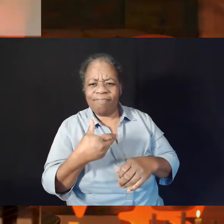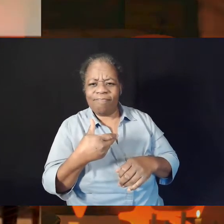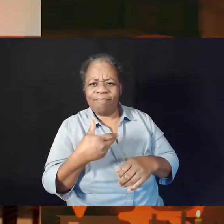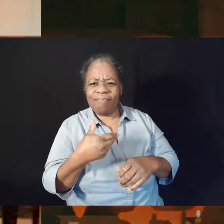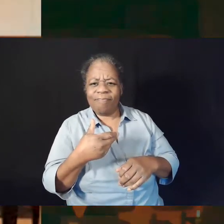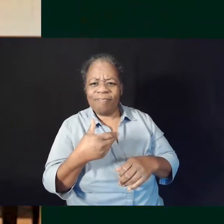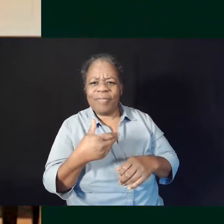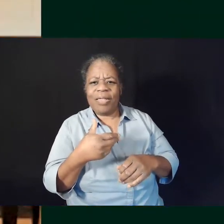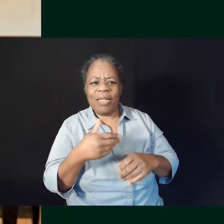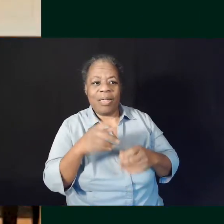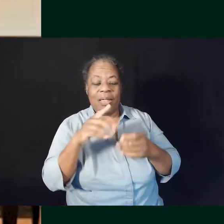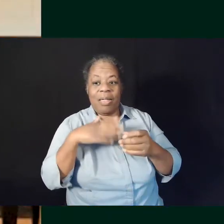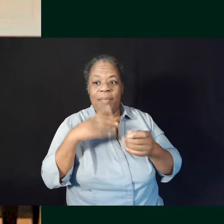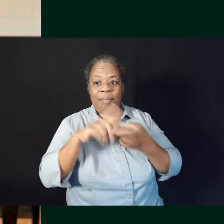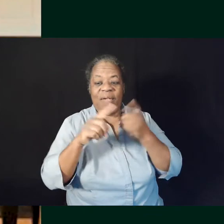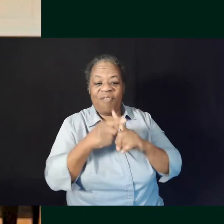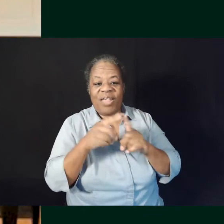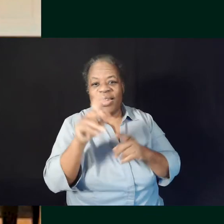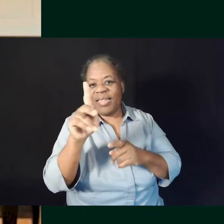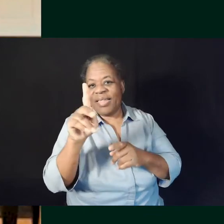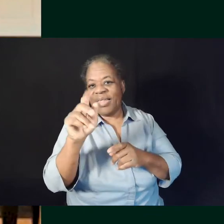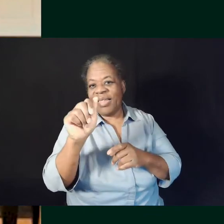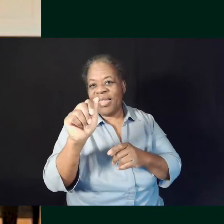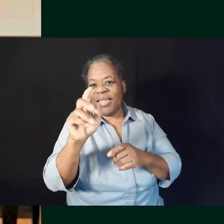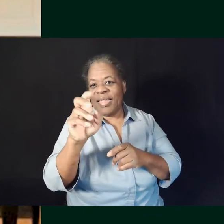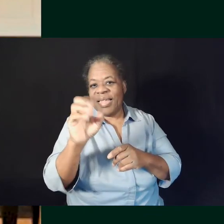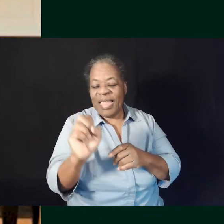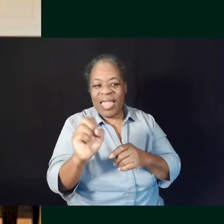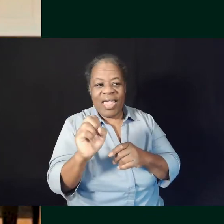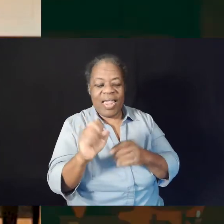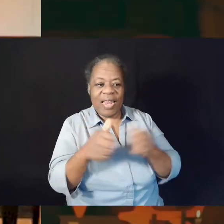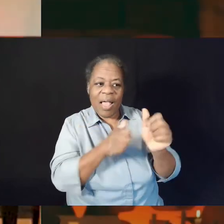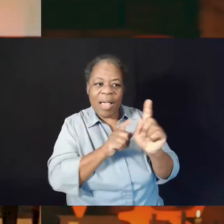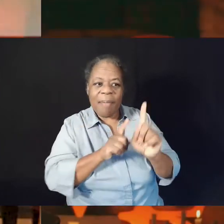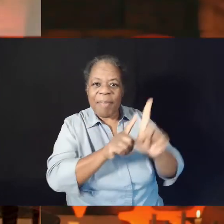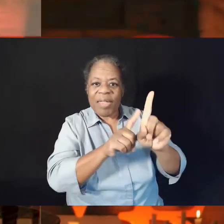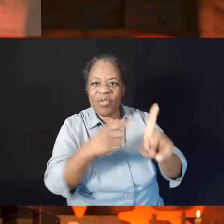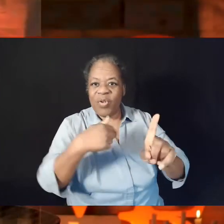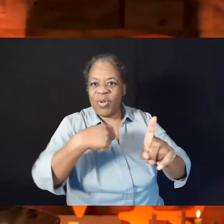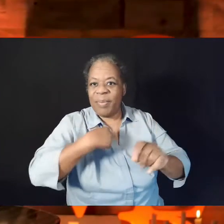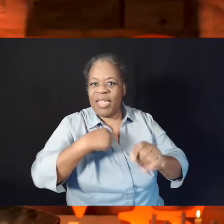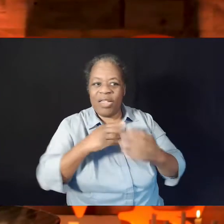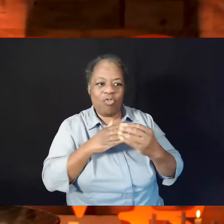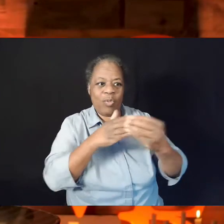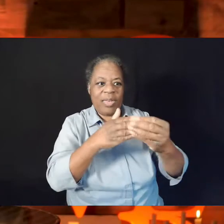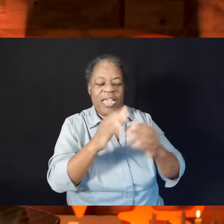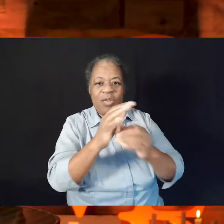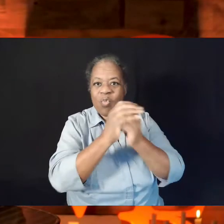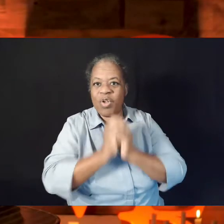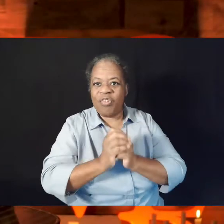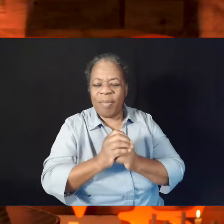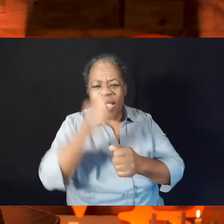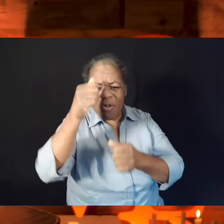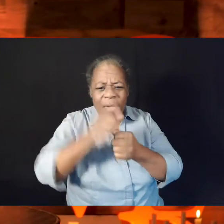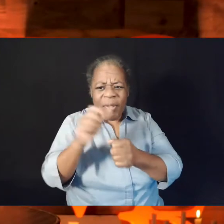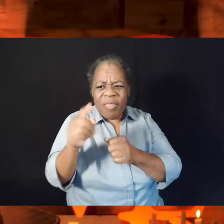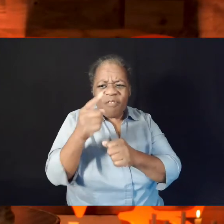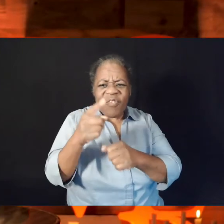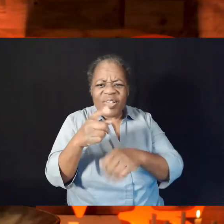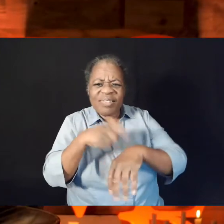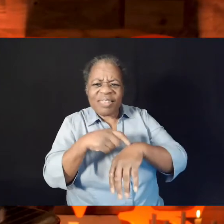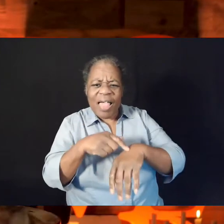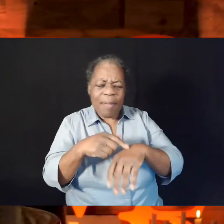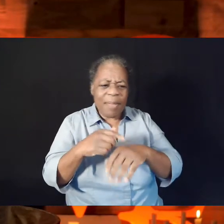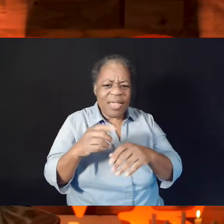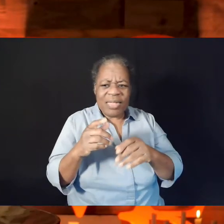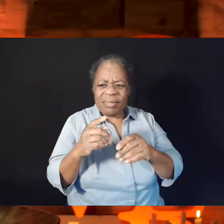Kate, mentored me in leading worship. I remember the first time I was going to give the benediction, and I looked down the center